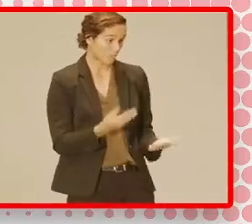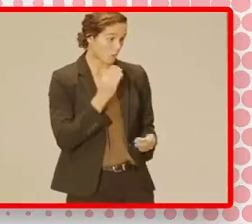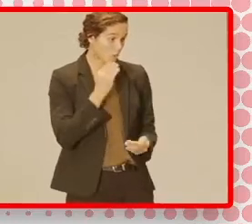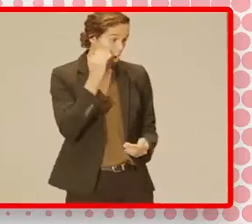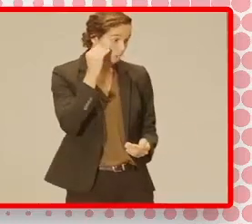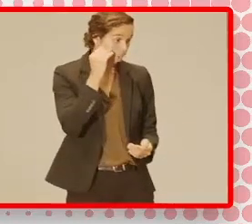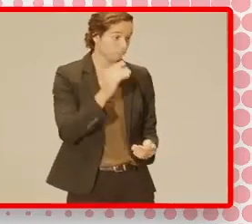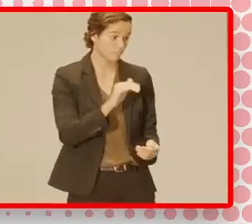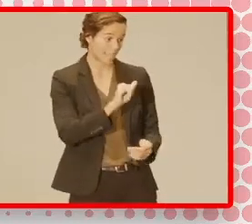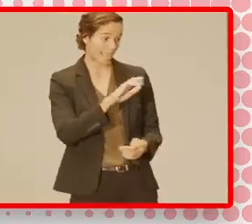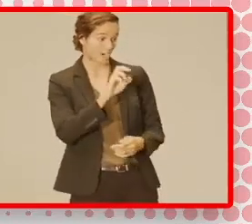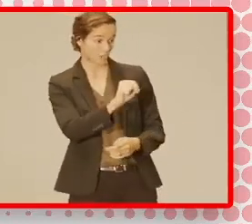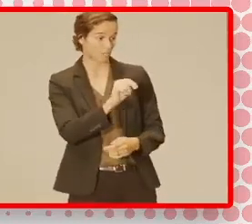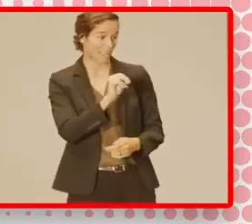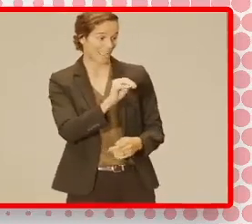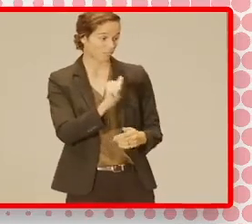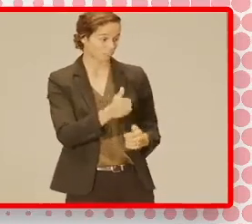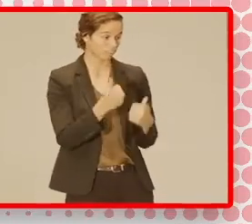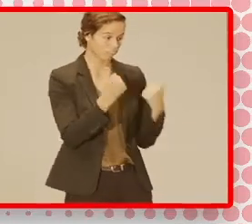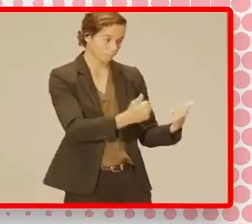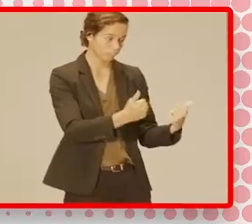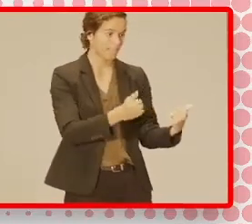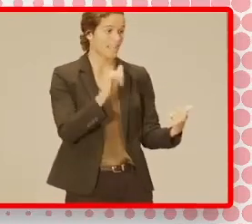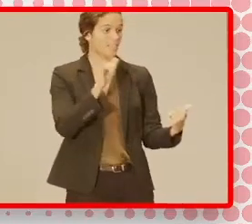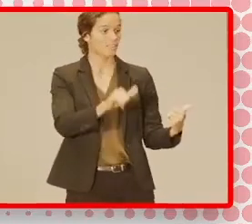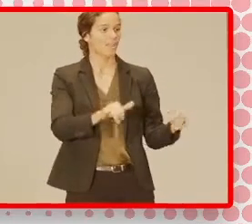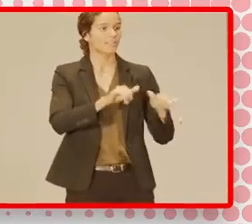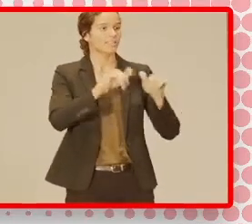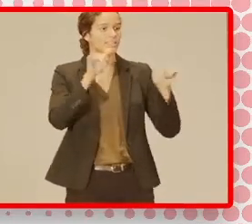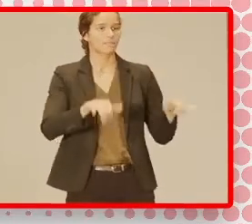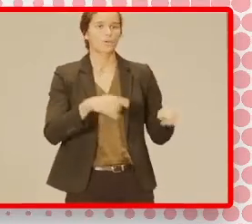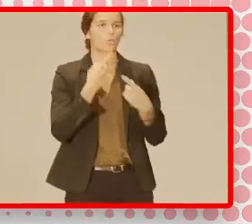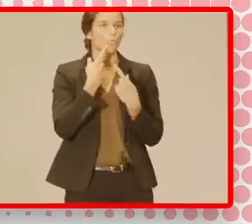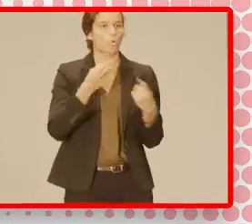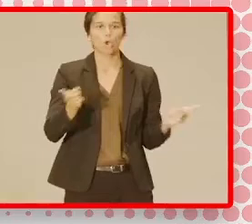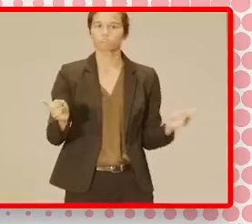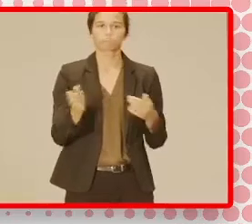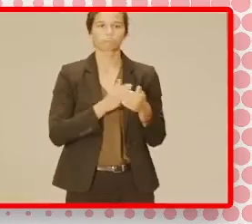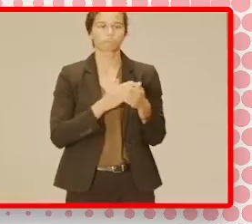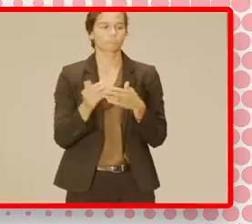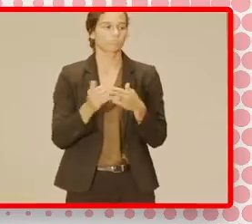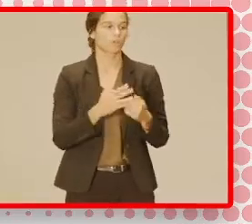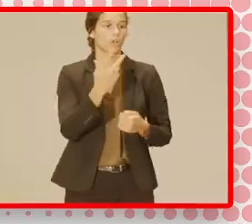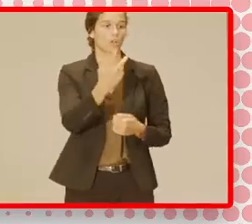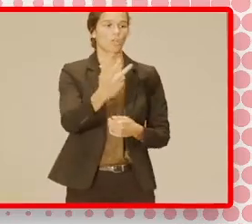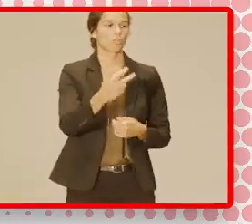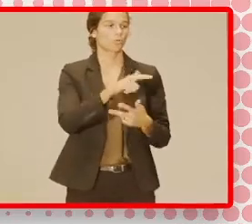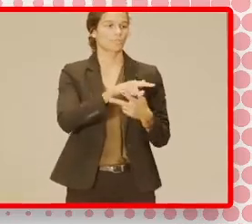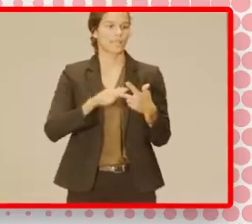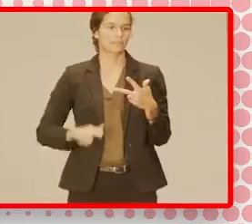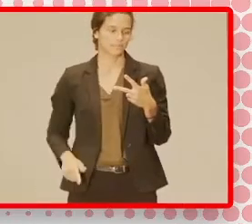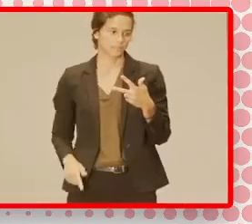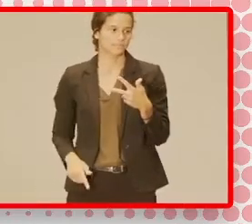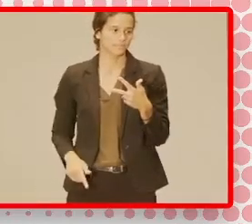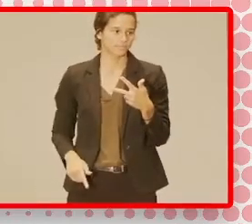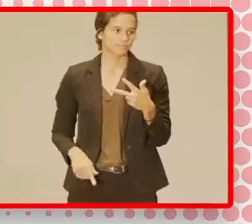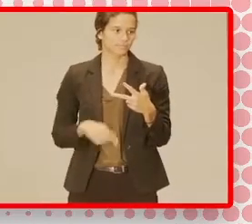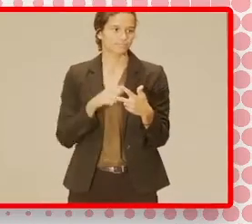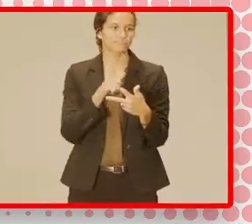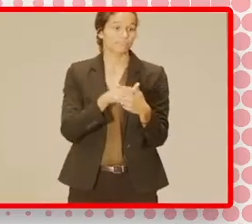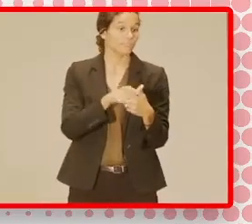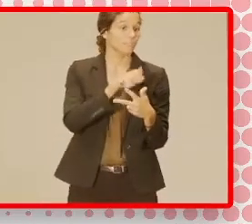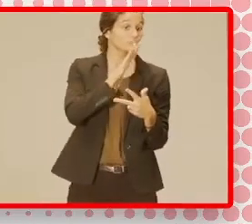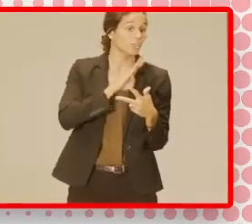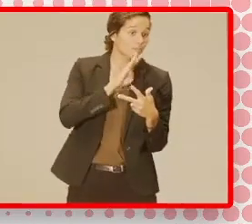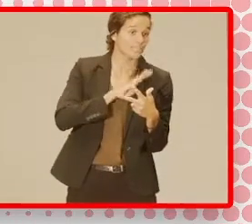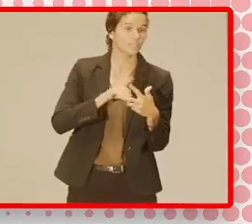Ironman? This model works. It has 3 steps to it. It moves through periods of frustration, success,